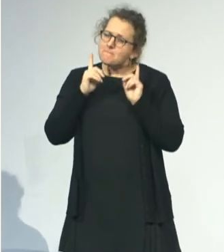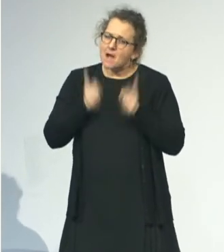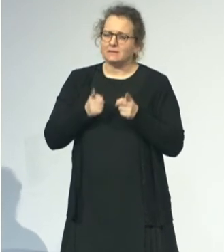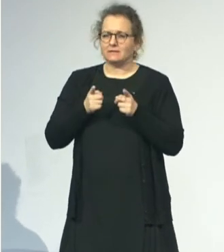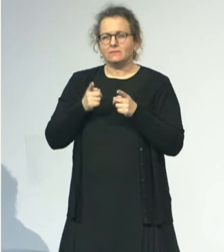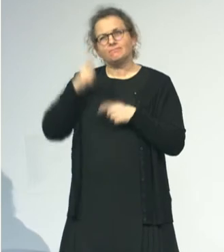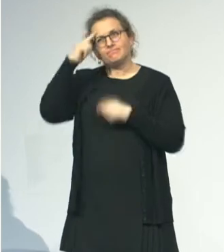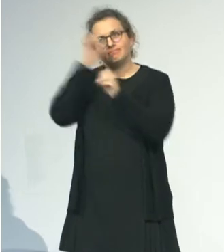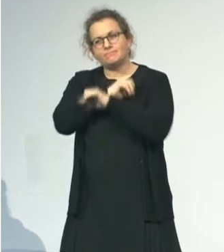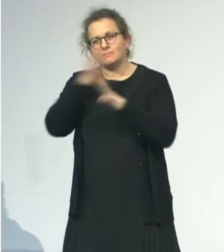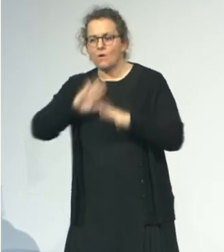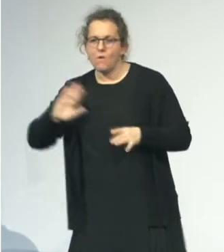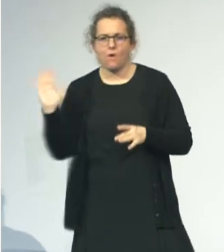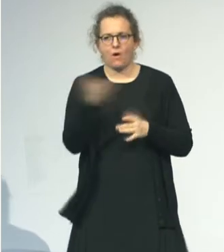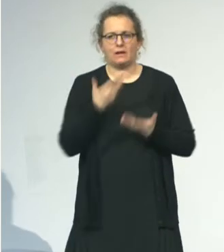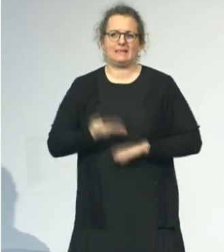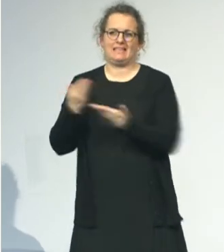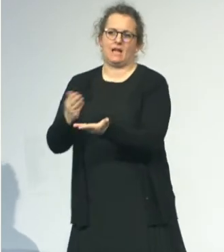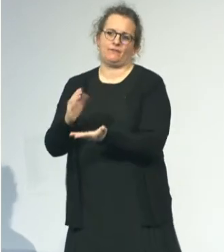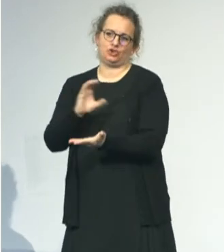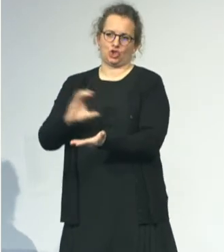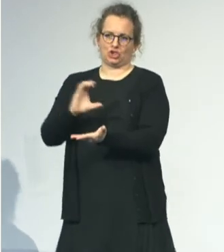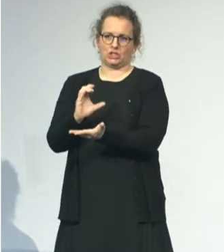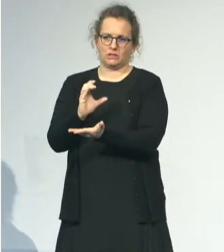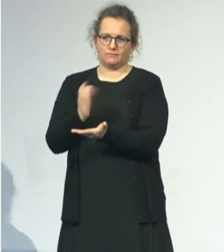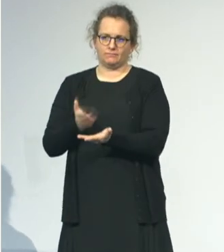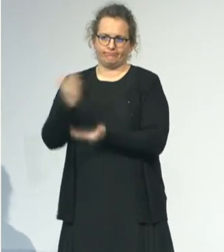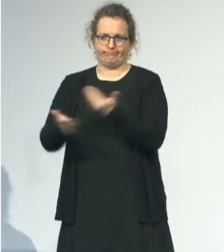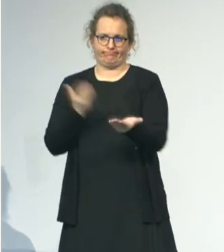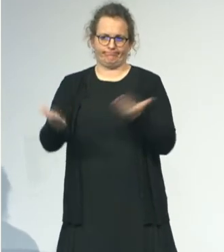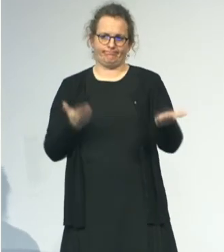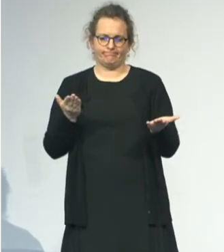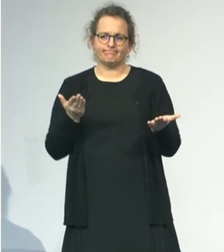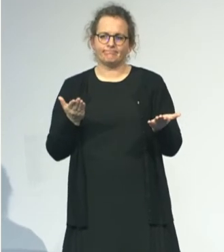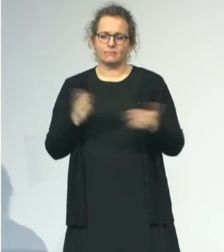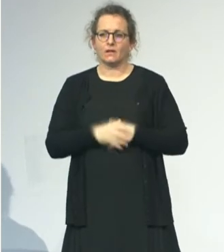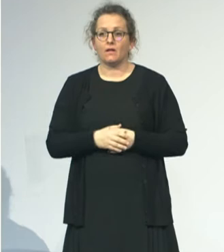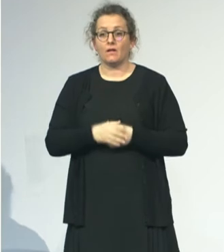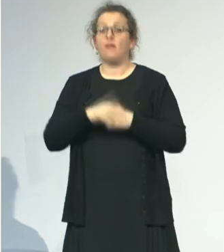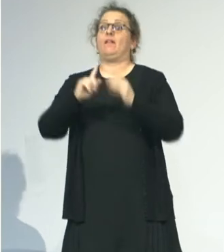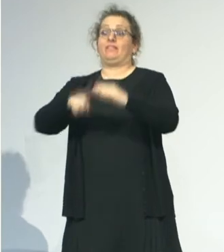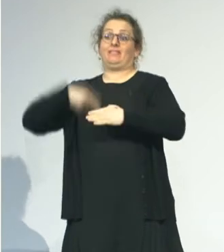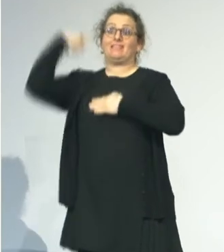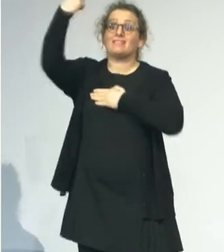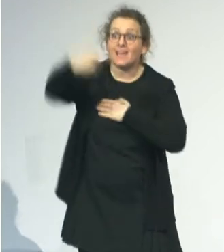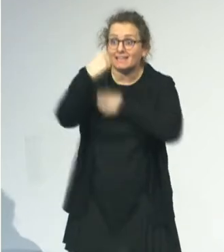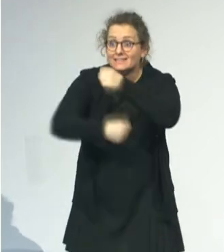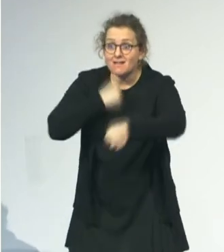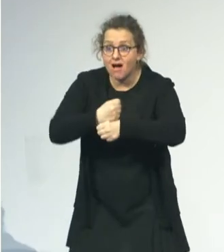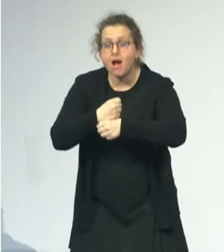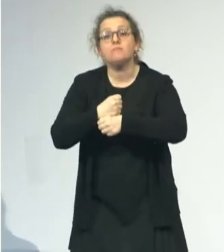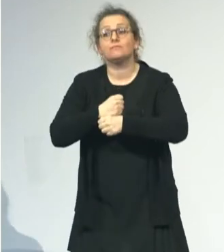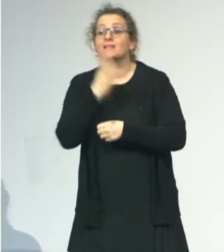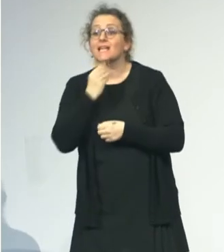the next year and started handing in nominations from Access Israel, spread the word in Israel, and I think we are one of the countries that